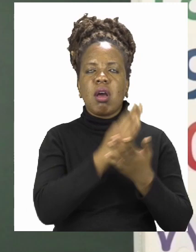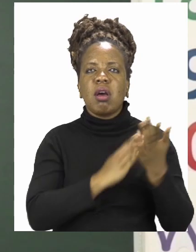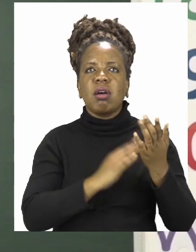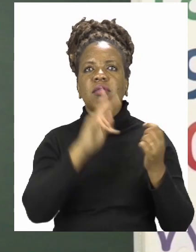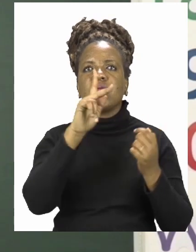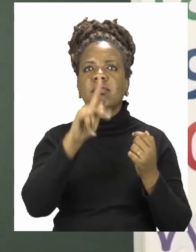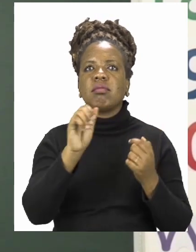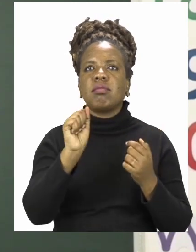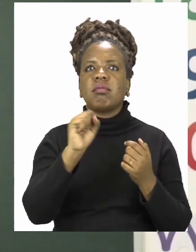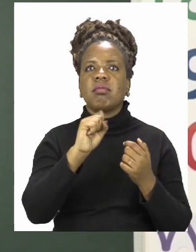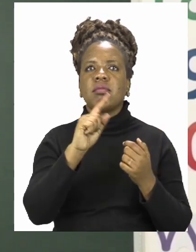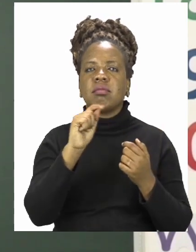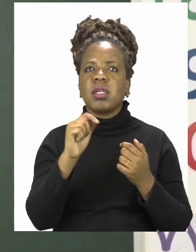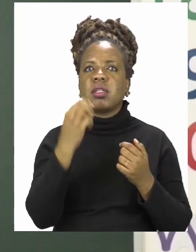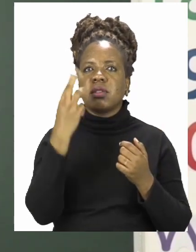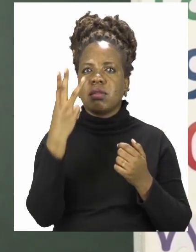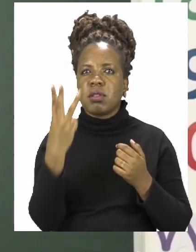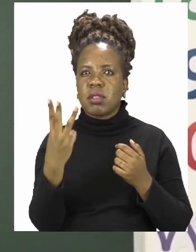3:30. Well done.